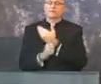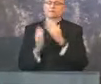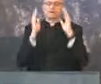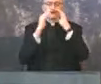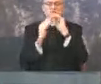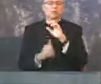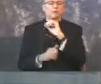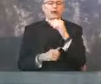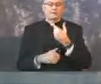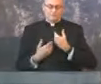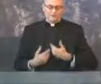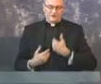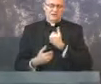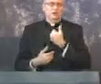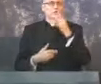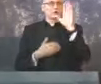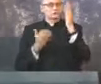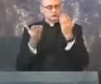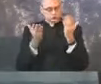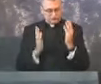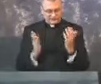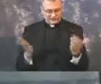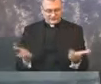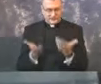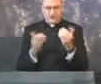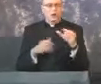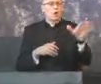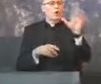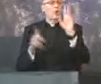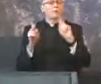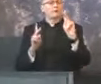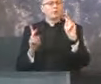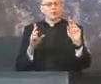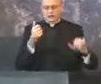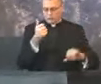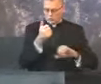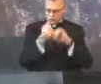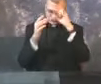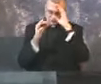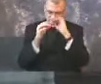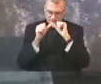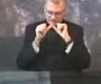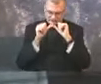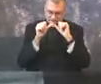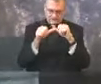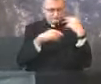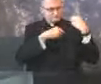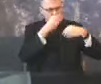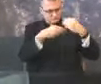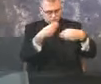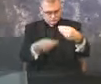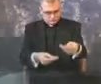servant, and all those who, holding to the truth, hand on the Catholic and apostolic faith.